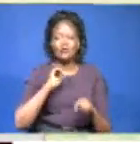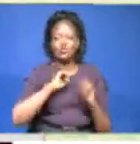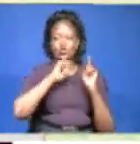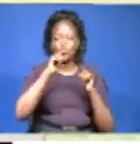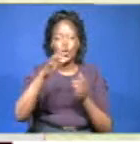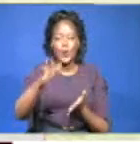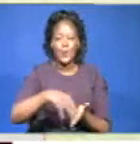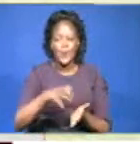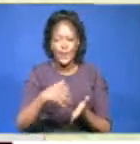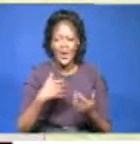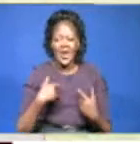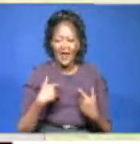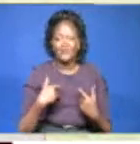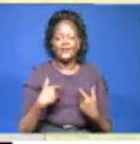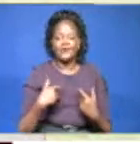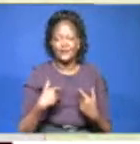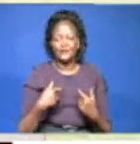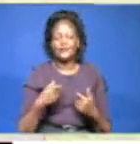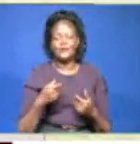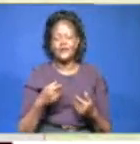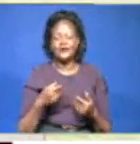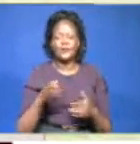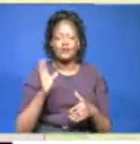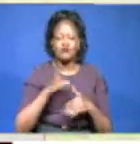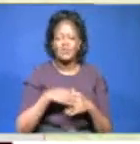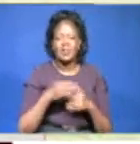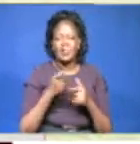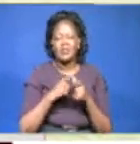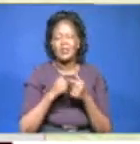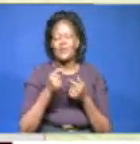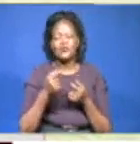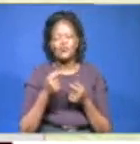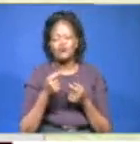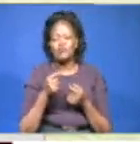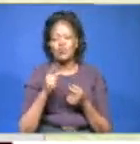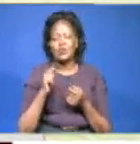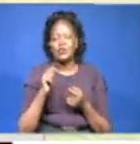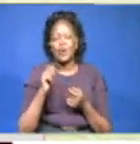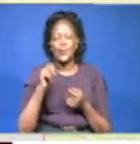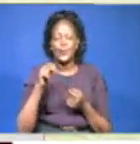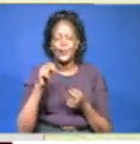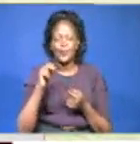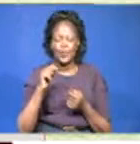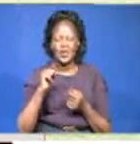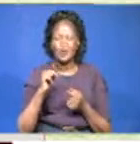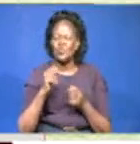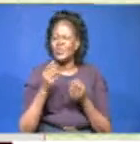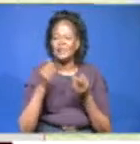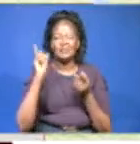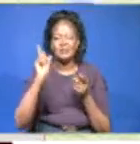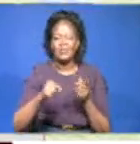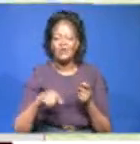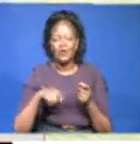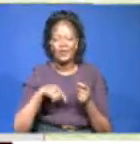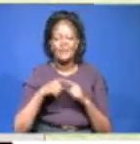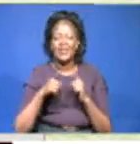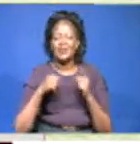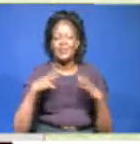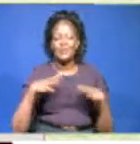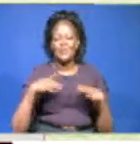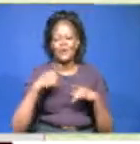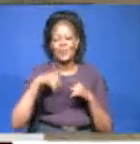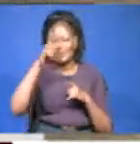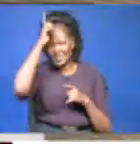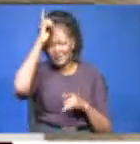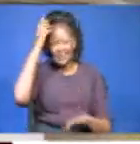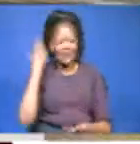and come out with a sanitary towel. Some of us even use tampon, which we don't find it to be a big issue. But the girl child down there in the village, it's a big deal to get